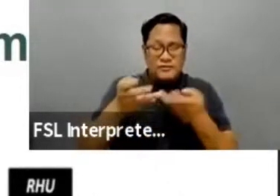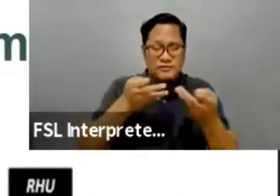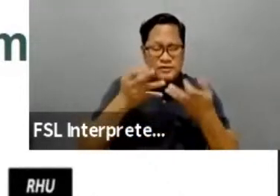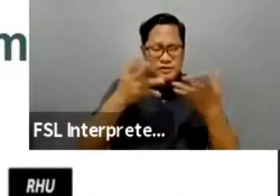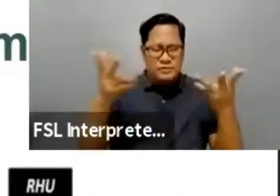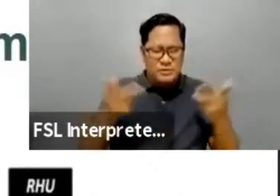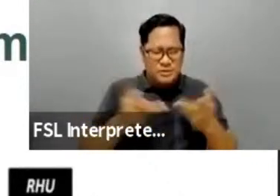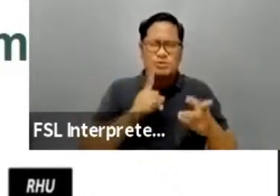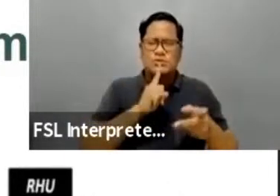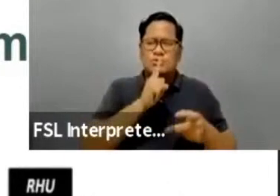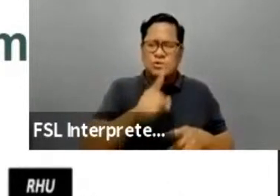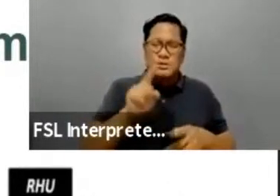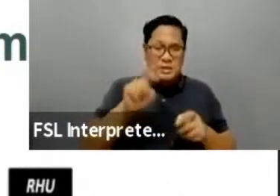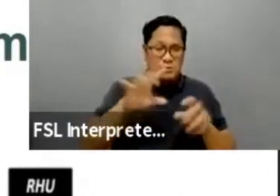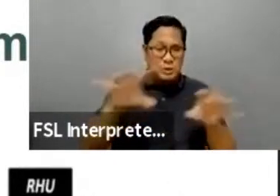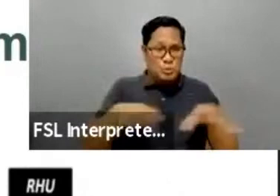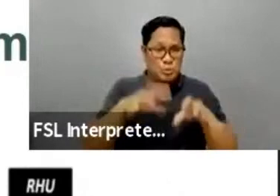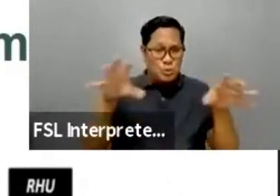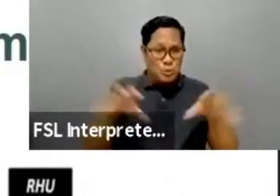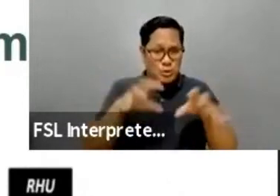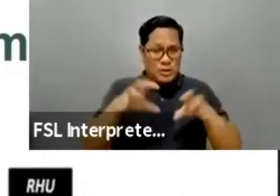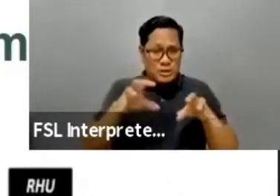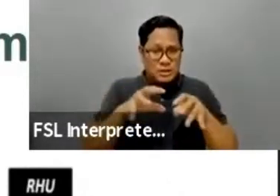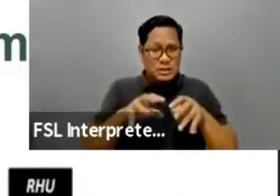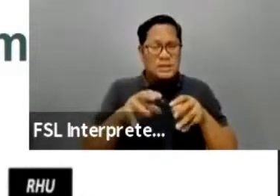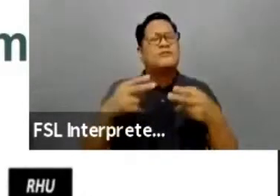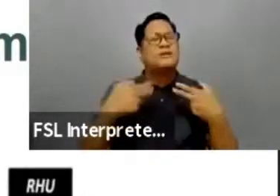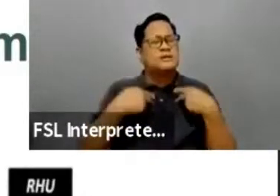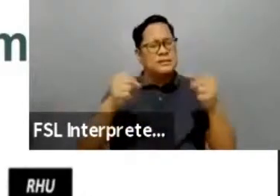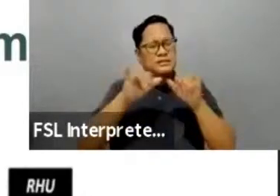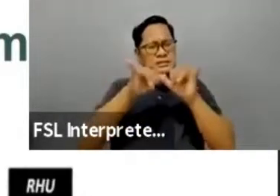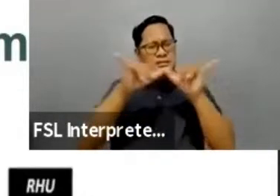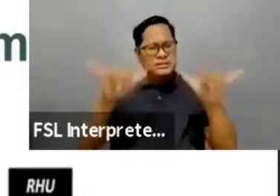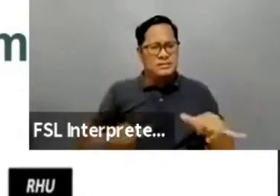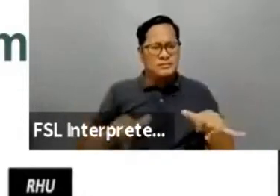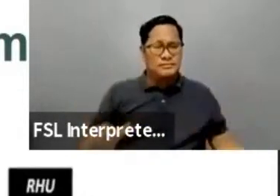things have to be working in this health system.